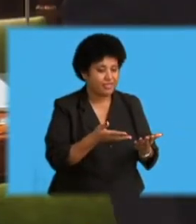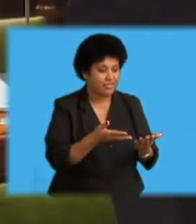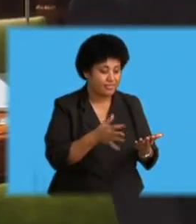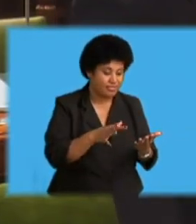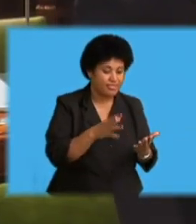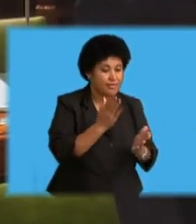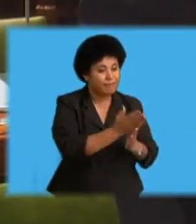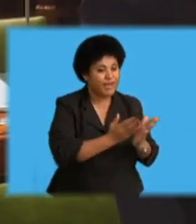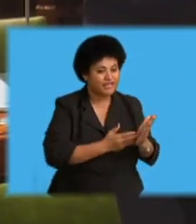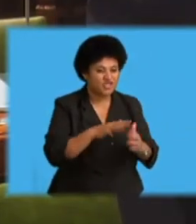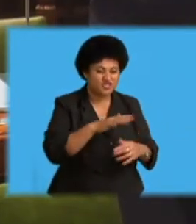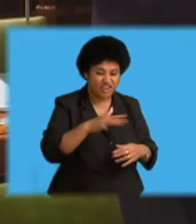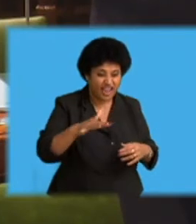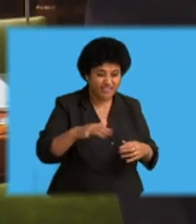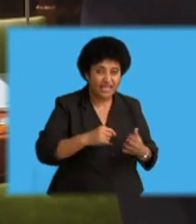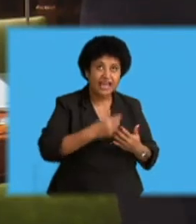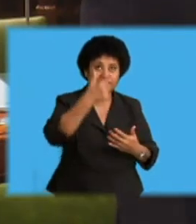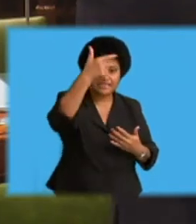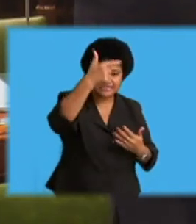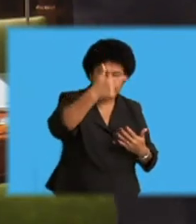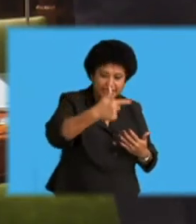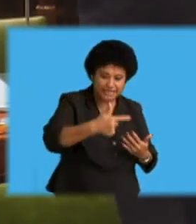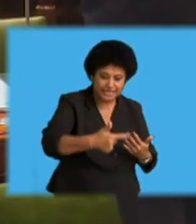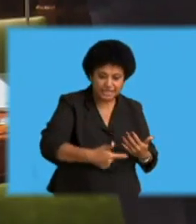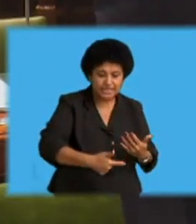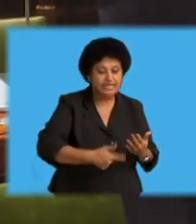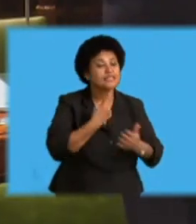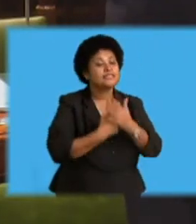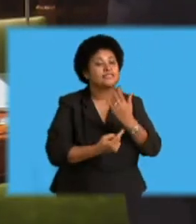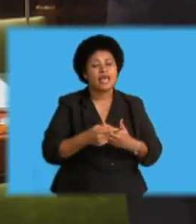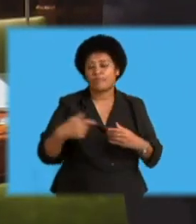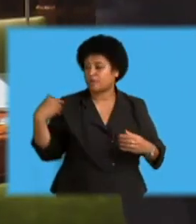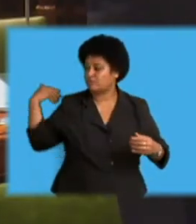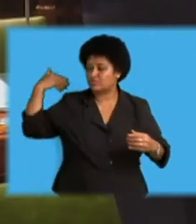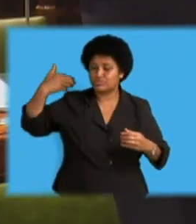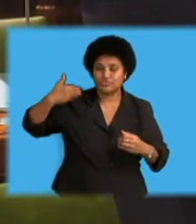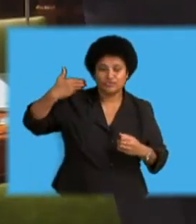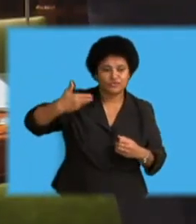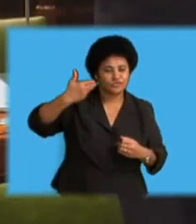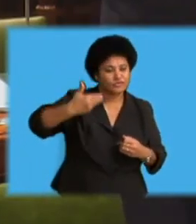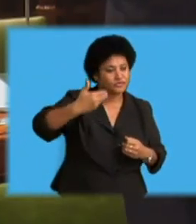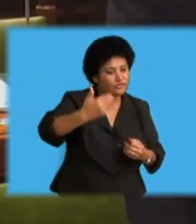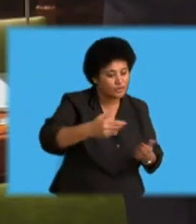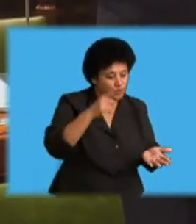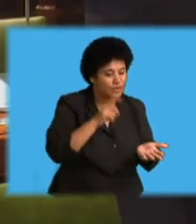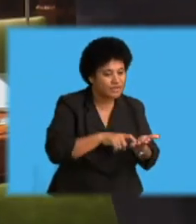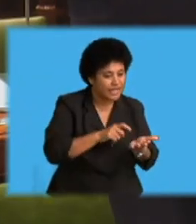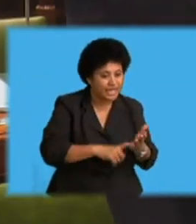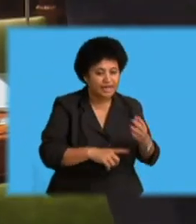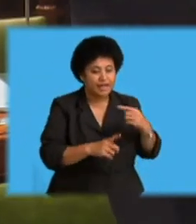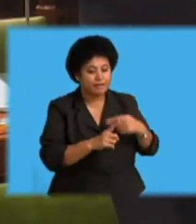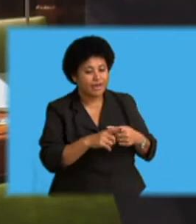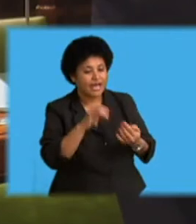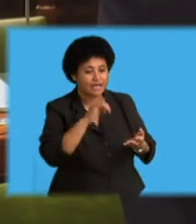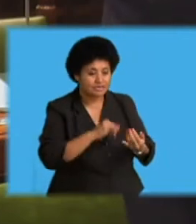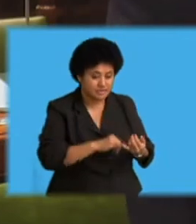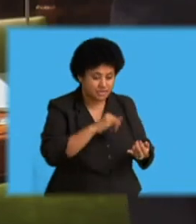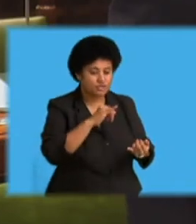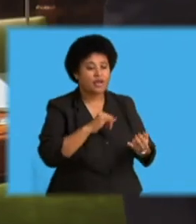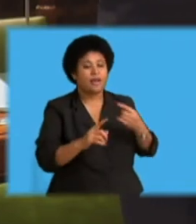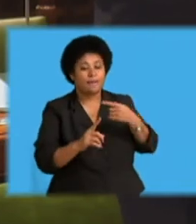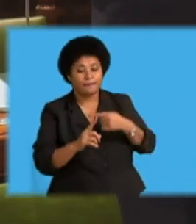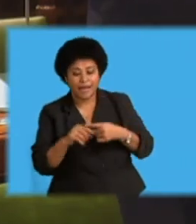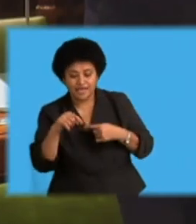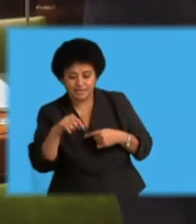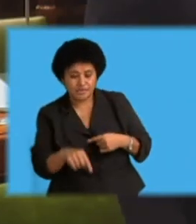list of all the debts that have been incurred. The interest payments, the principal payments, when it's maturing, when